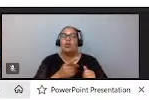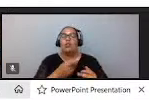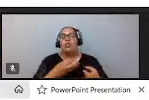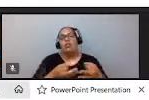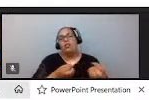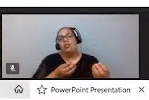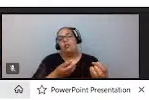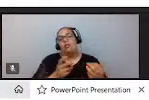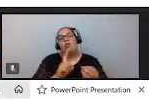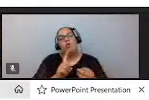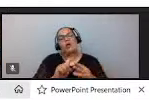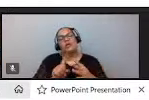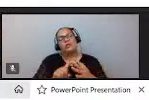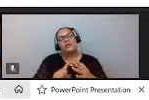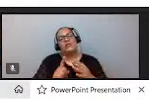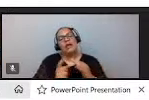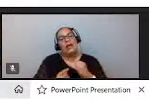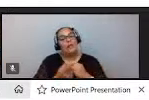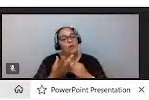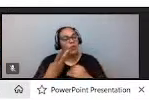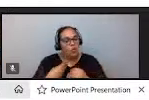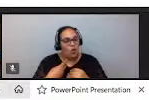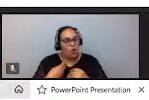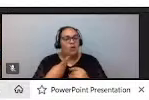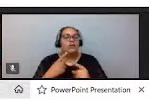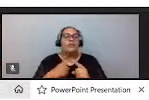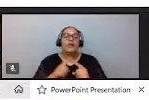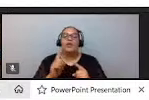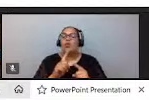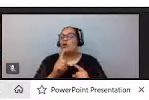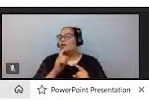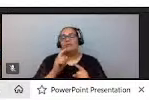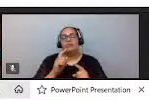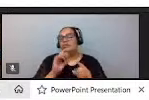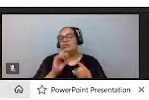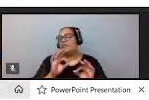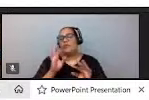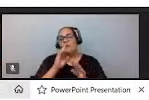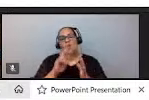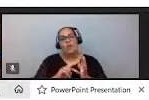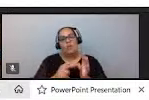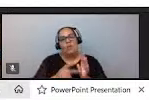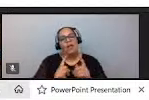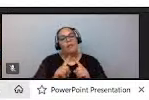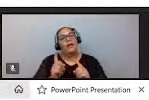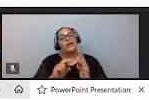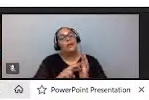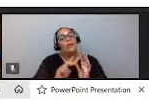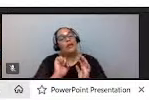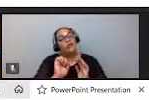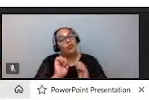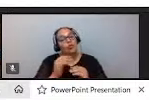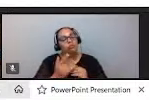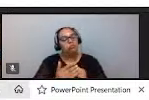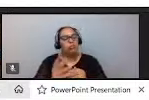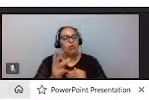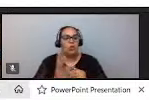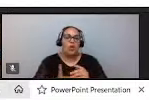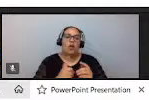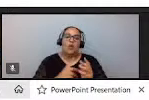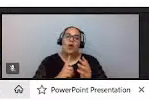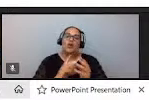uh what it is that had happened um and what did not go according to plan but also what are the plans going forward to